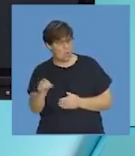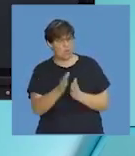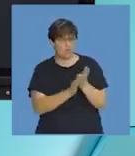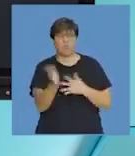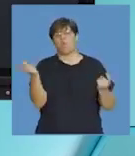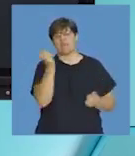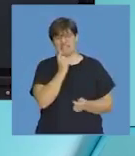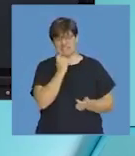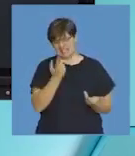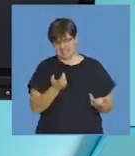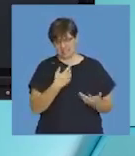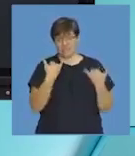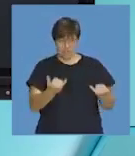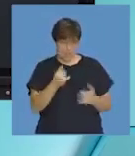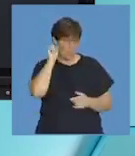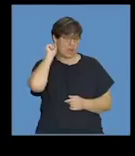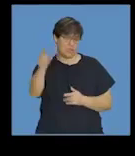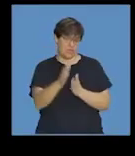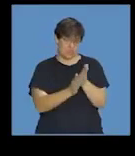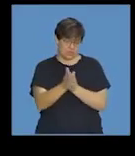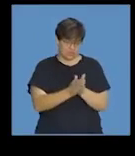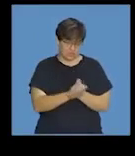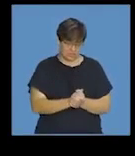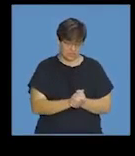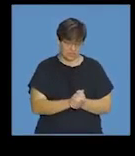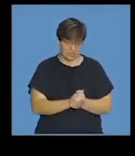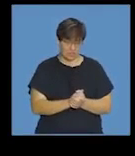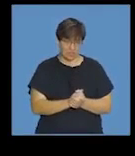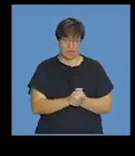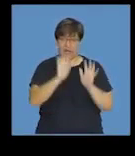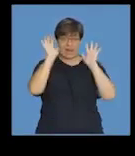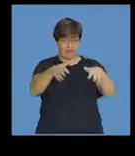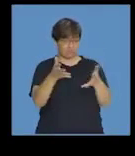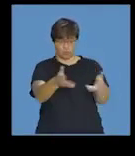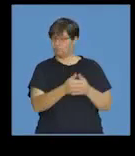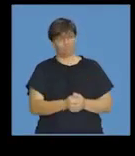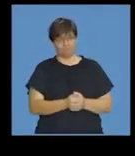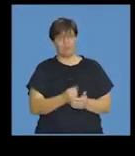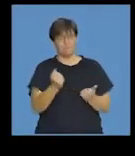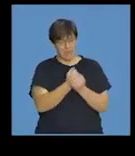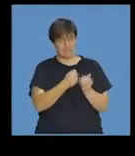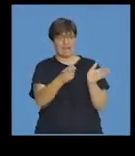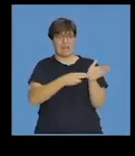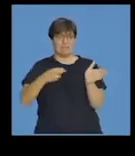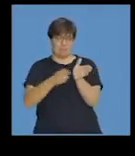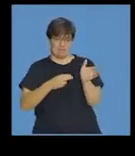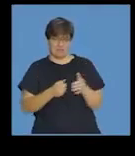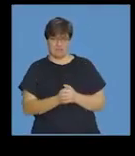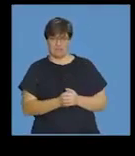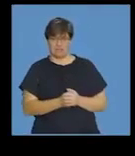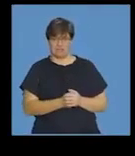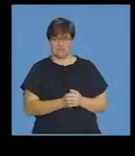life easier. So we're going to ignore it for now. But I never leave a diagram like this. I've got to label it.